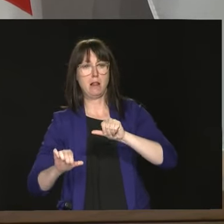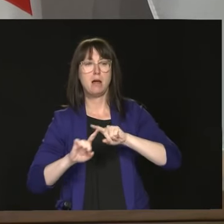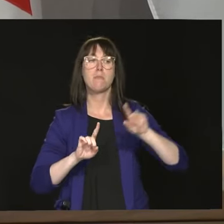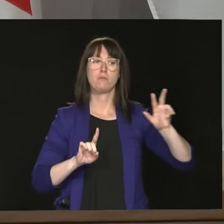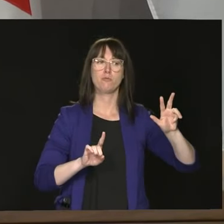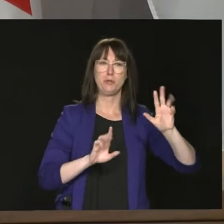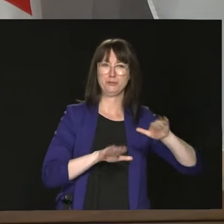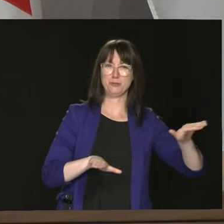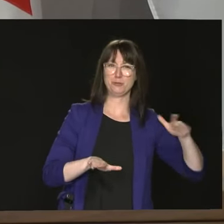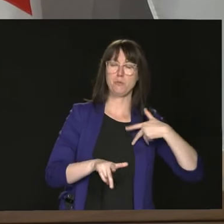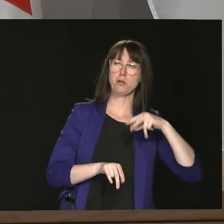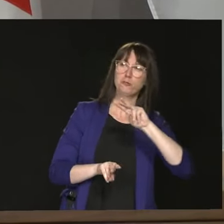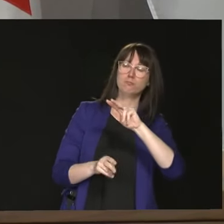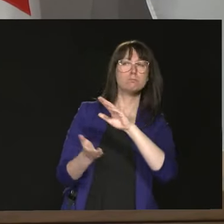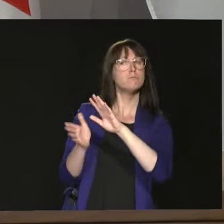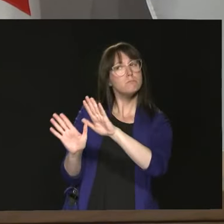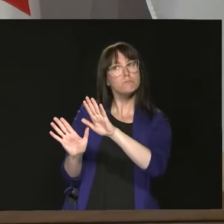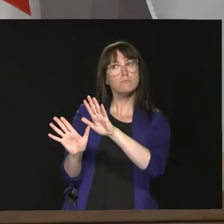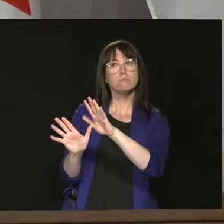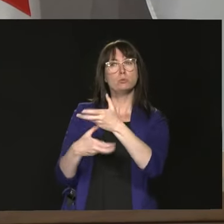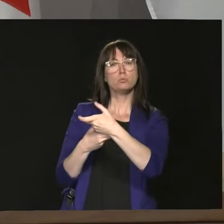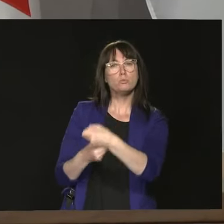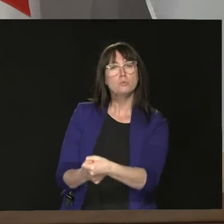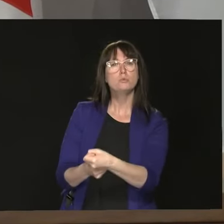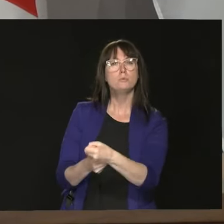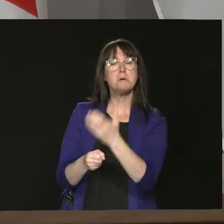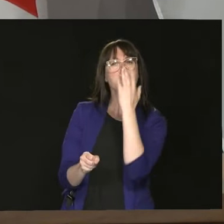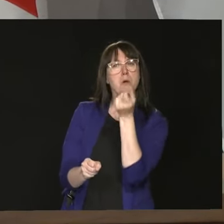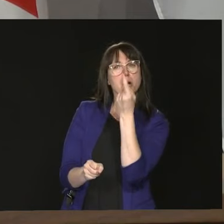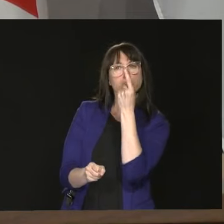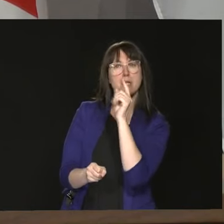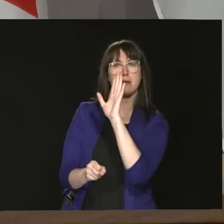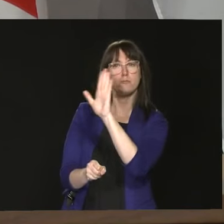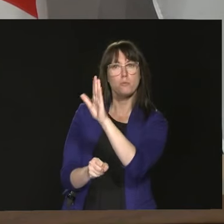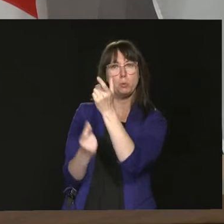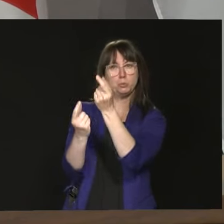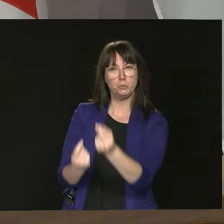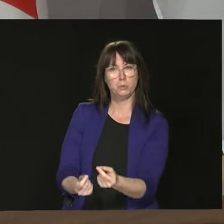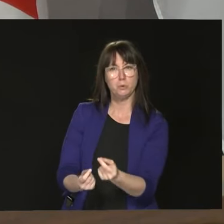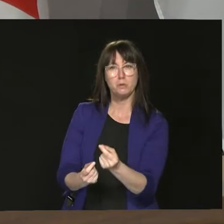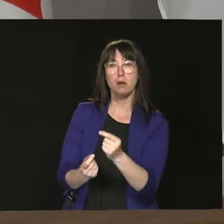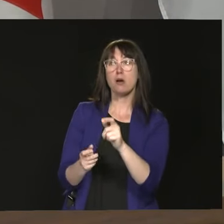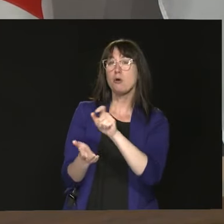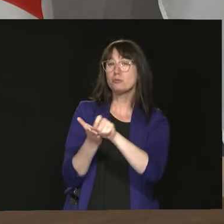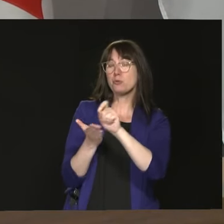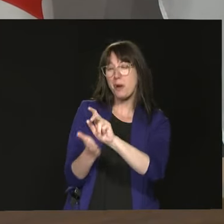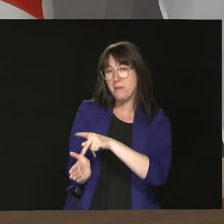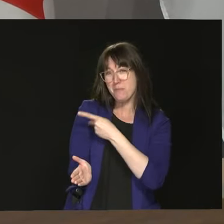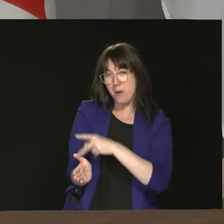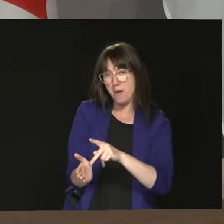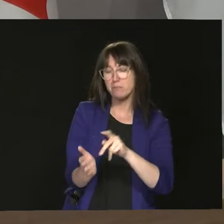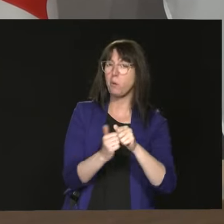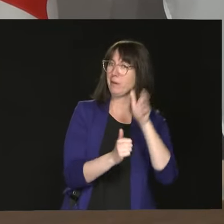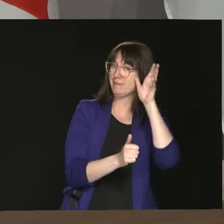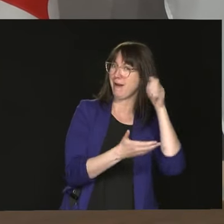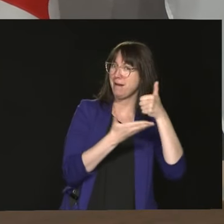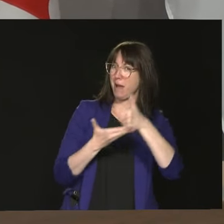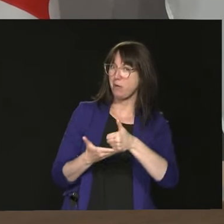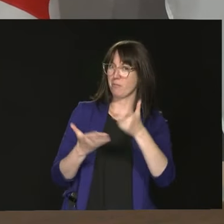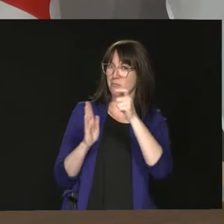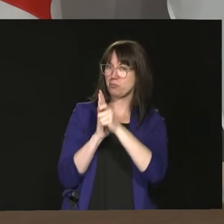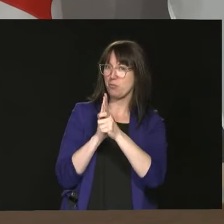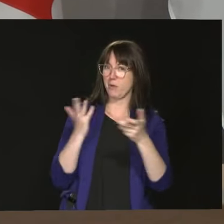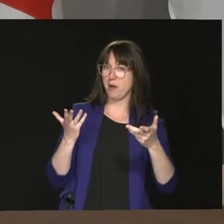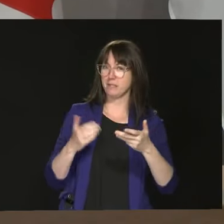know they understood. So in a poem, they, and with a little help from Dad, wrote, "My mom is a hero,